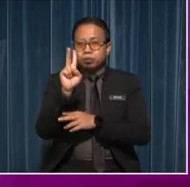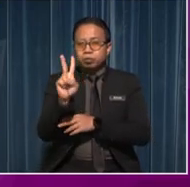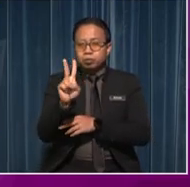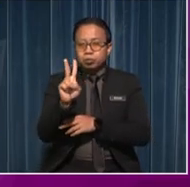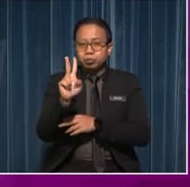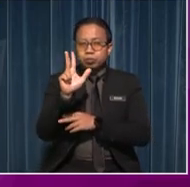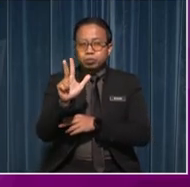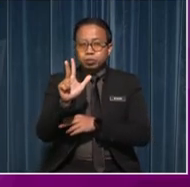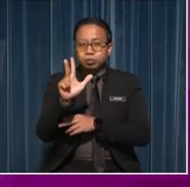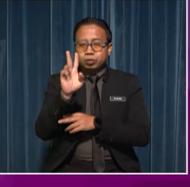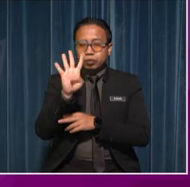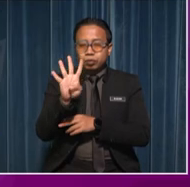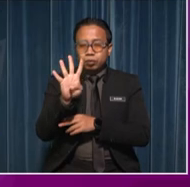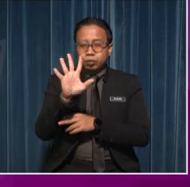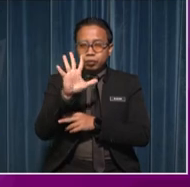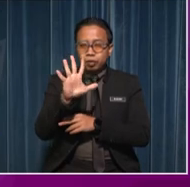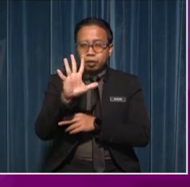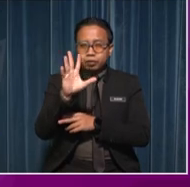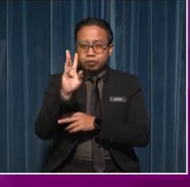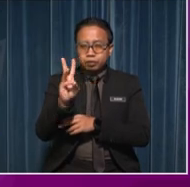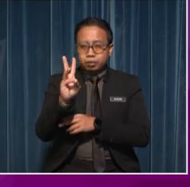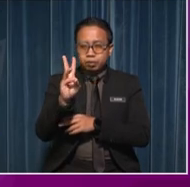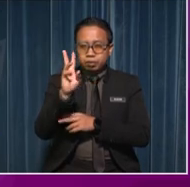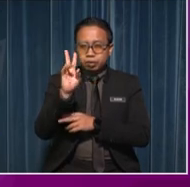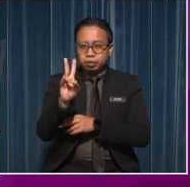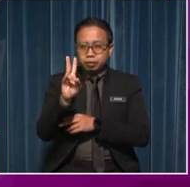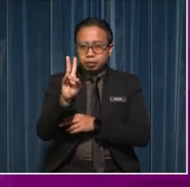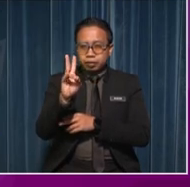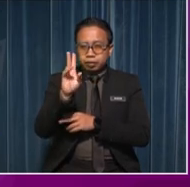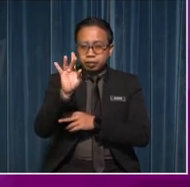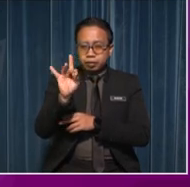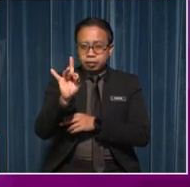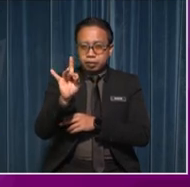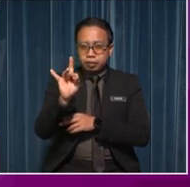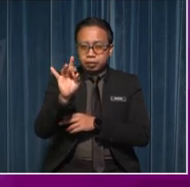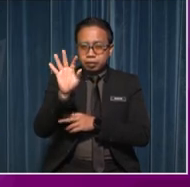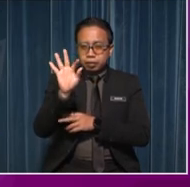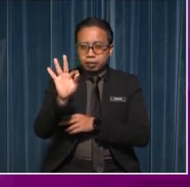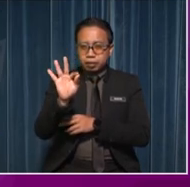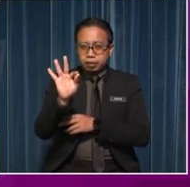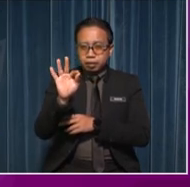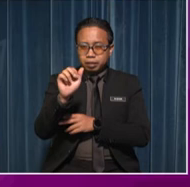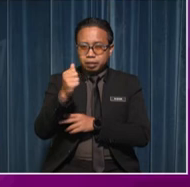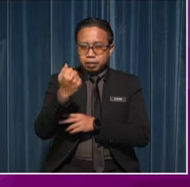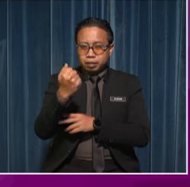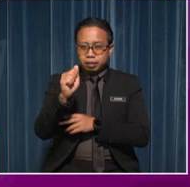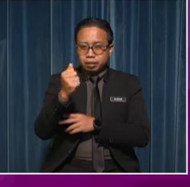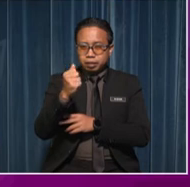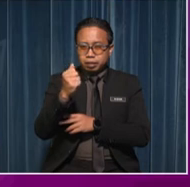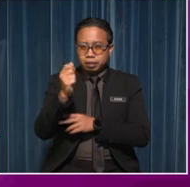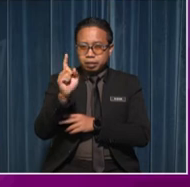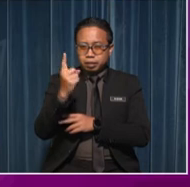3, 4, 5, 6, 7, 8, 9,